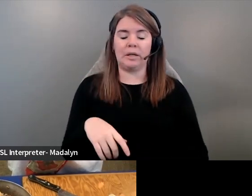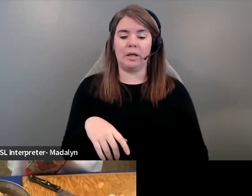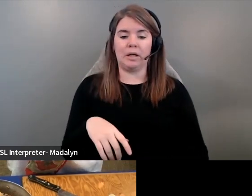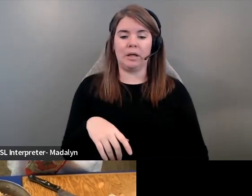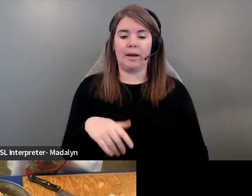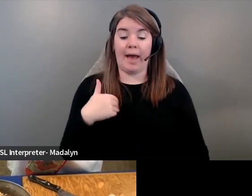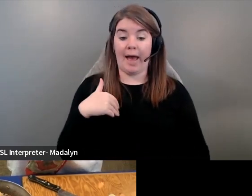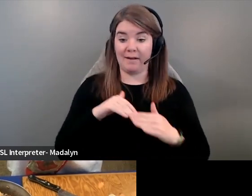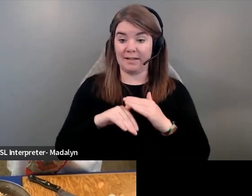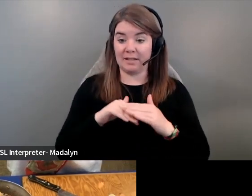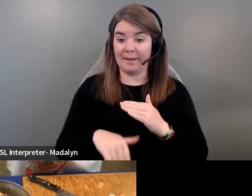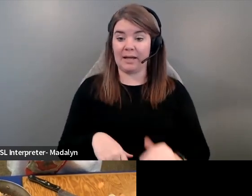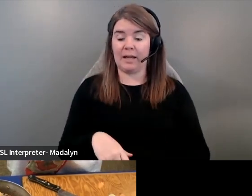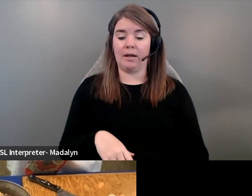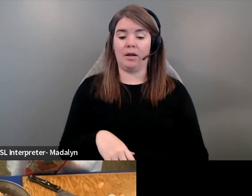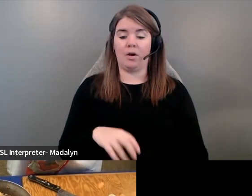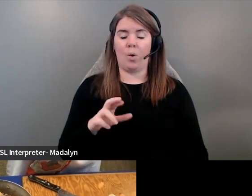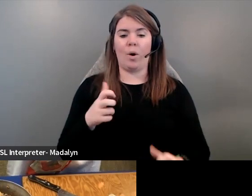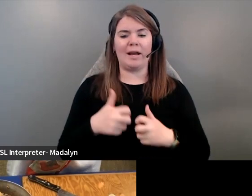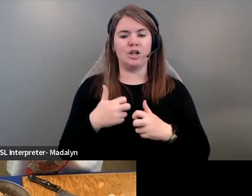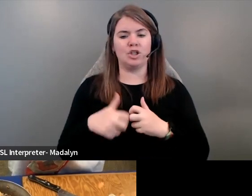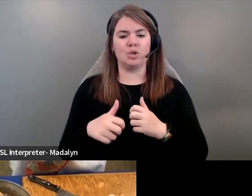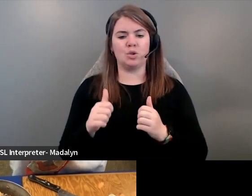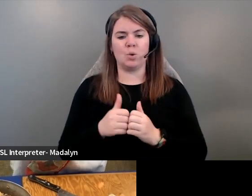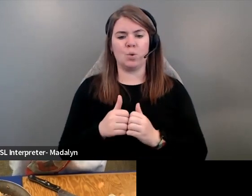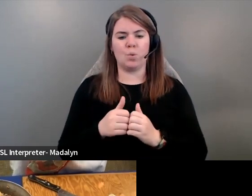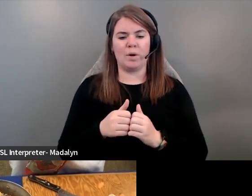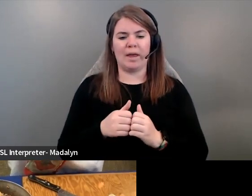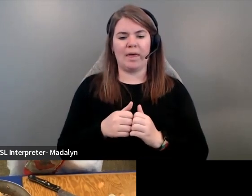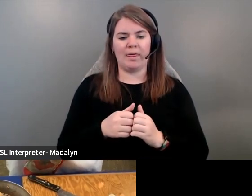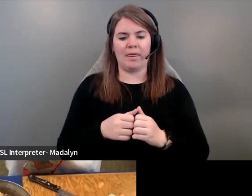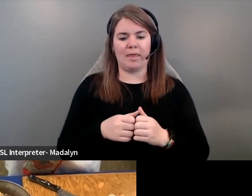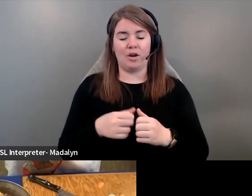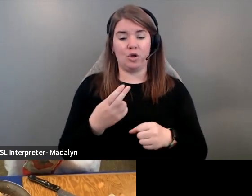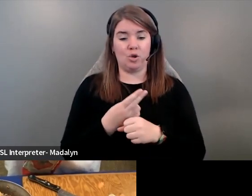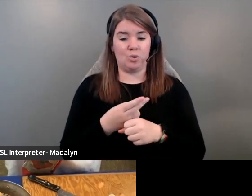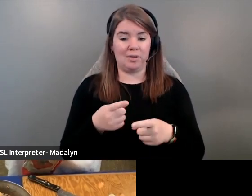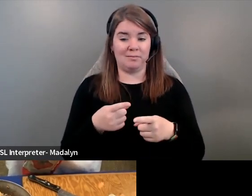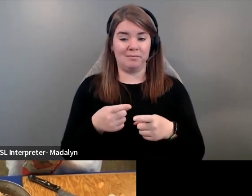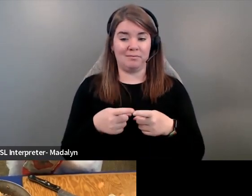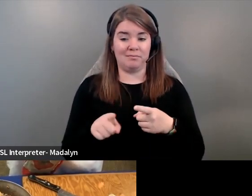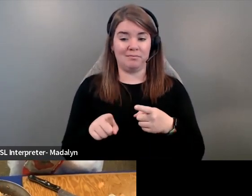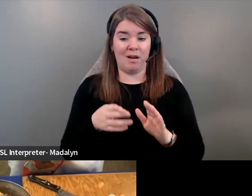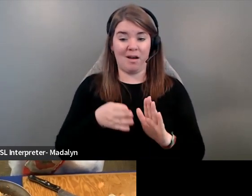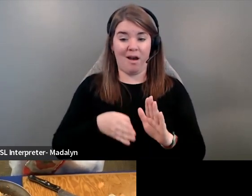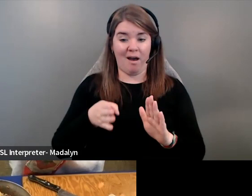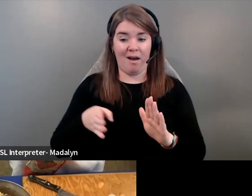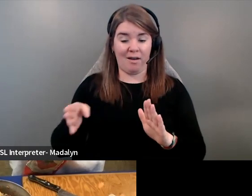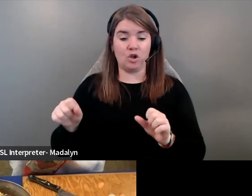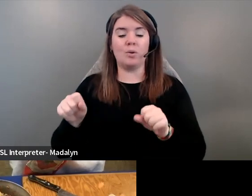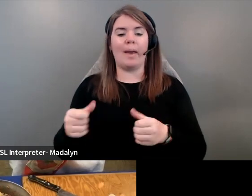accessibility or issues with cutting, such as myself, you can also buy pre-cut